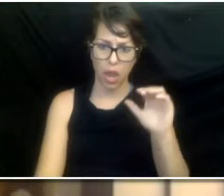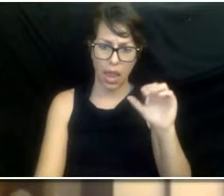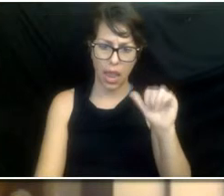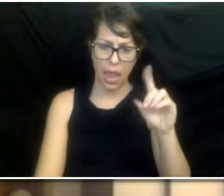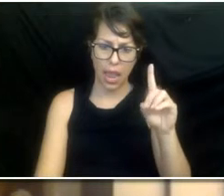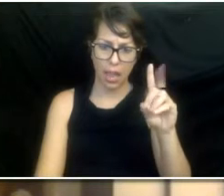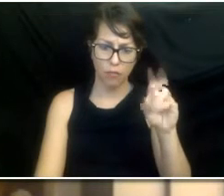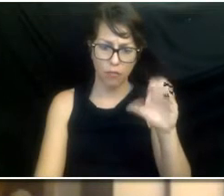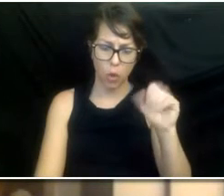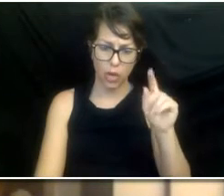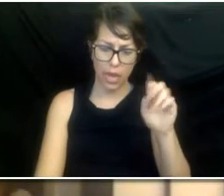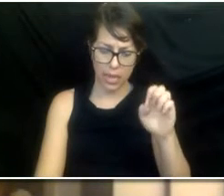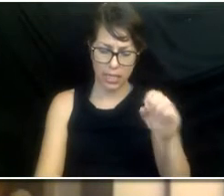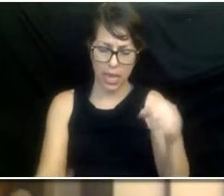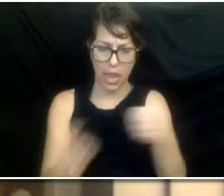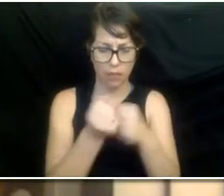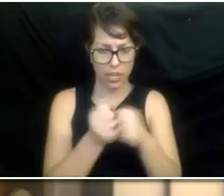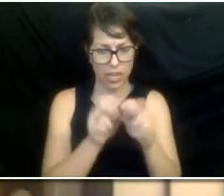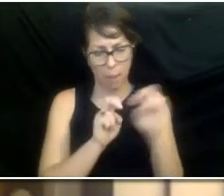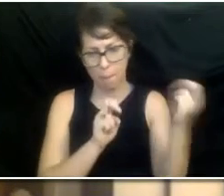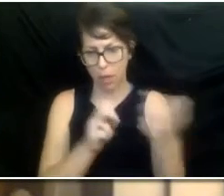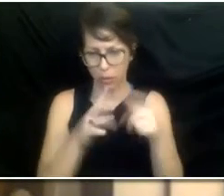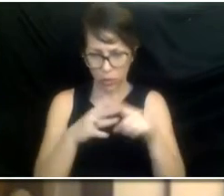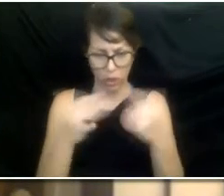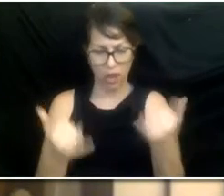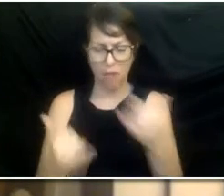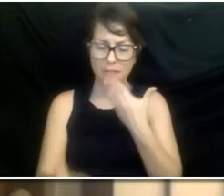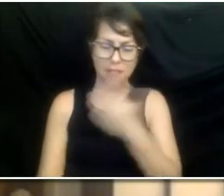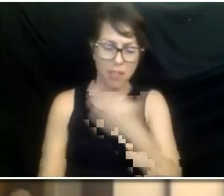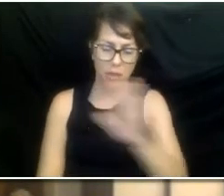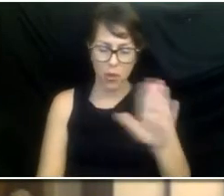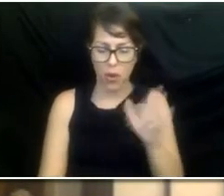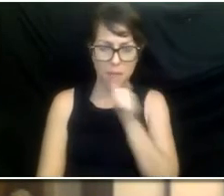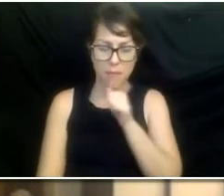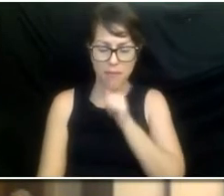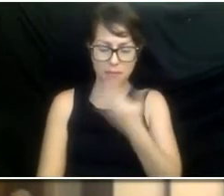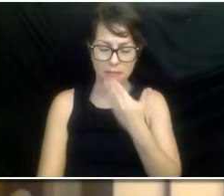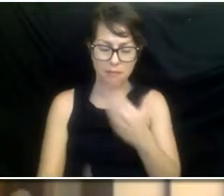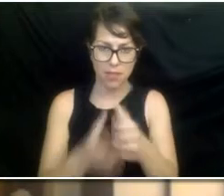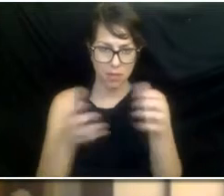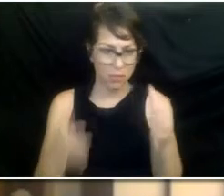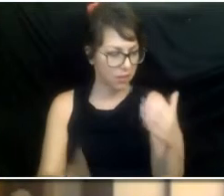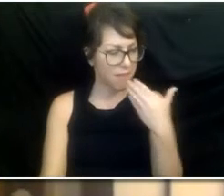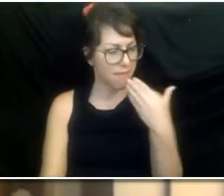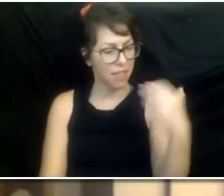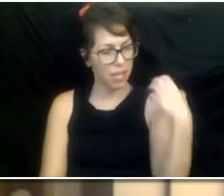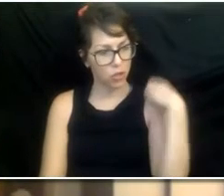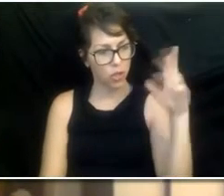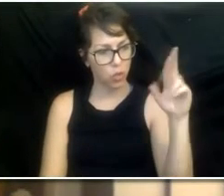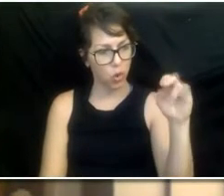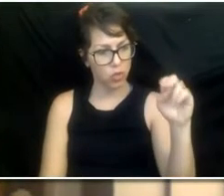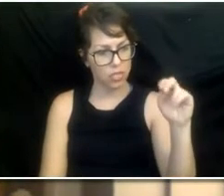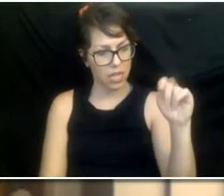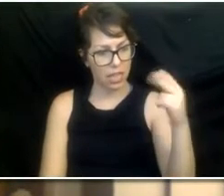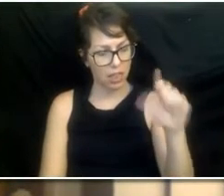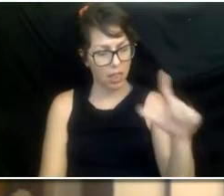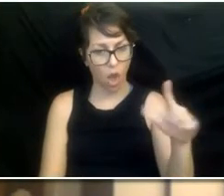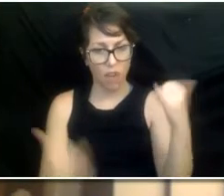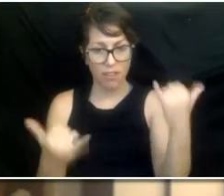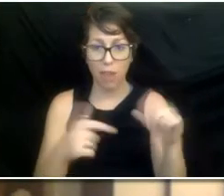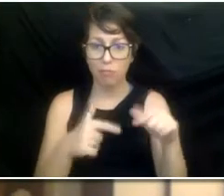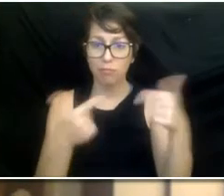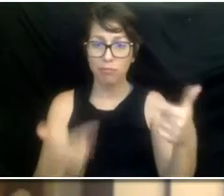we'll be calling individuals one by one to testify council members who have questions for a particular panelist should raise their hand